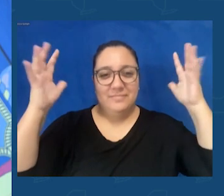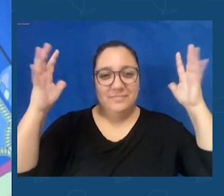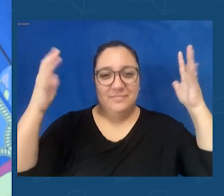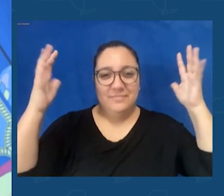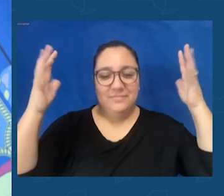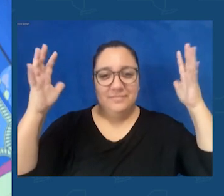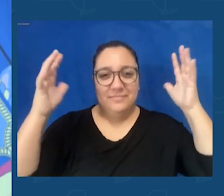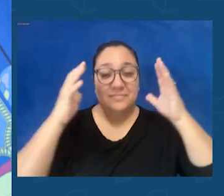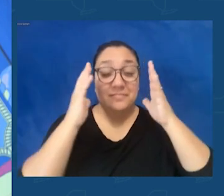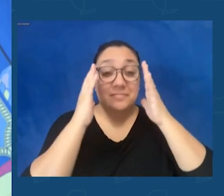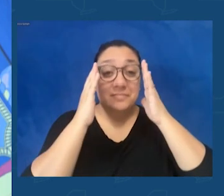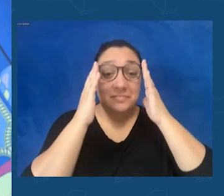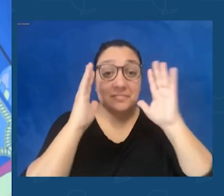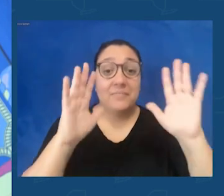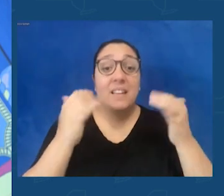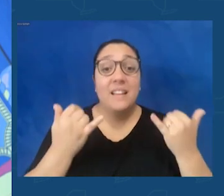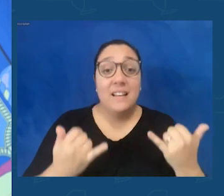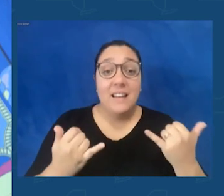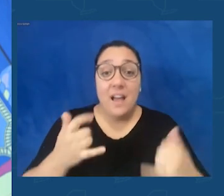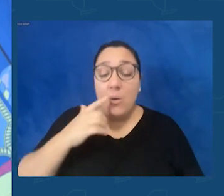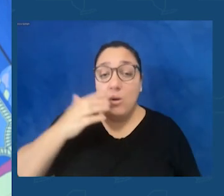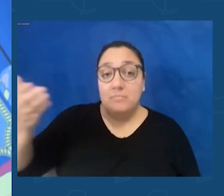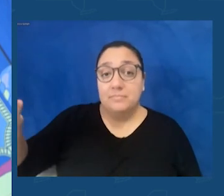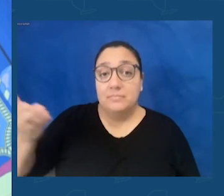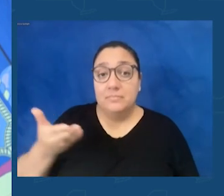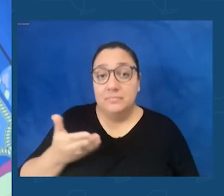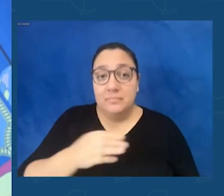with that, let me welcome up Mayor Perry.